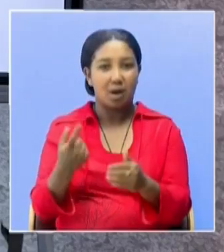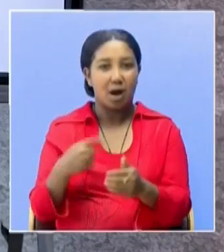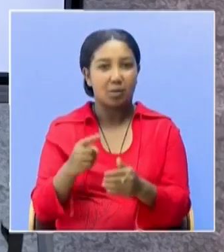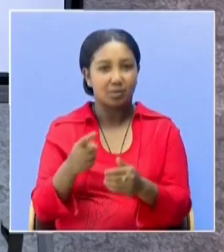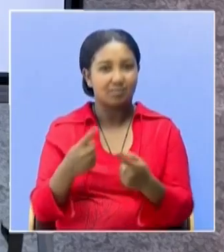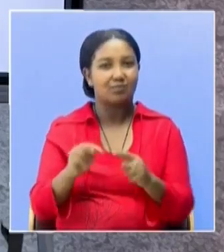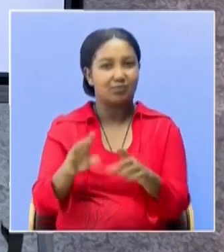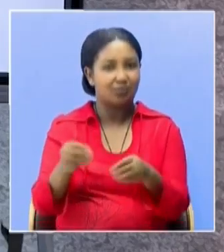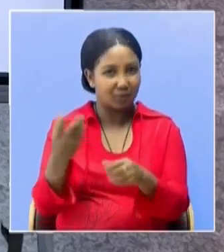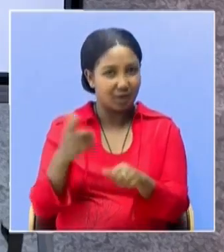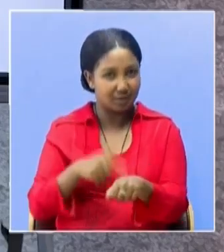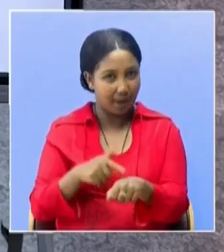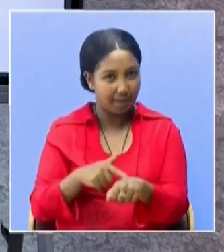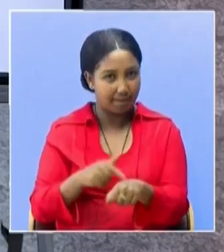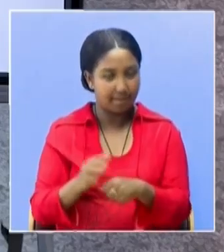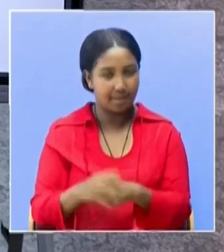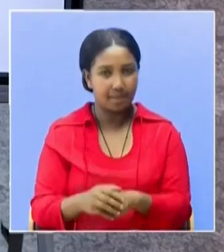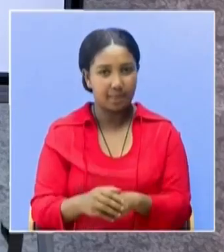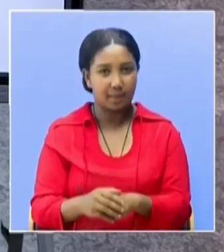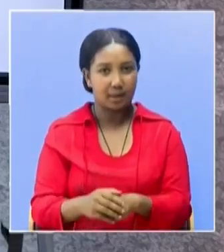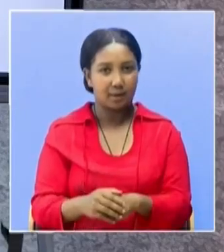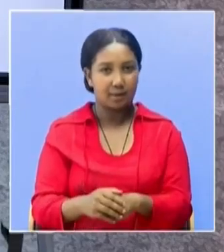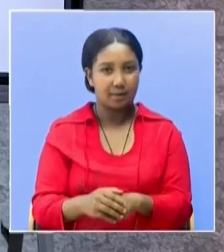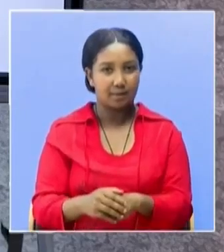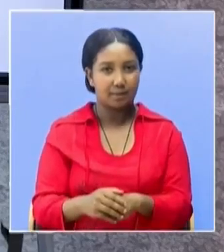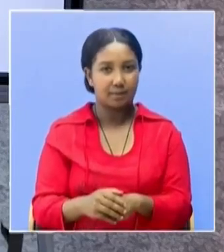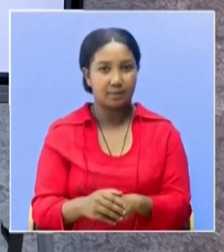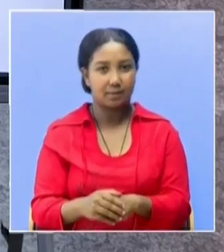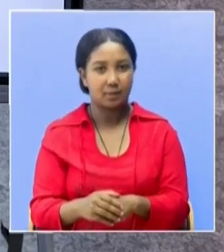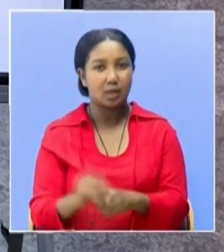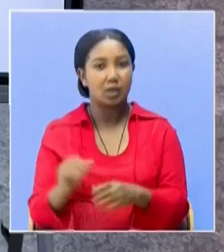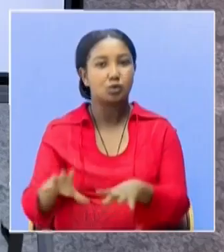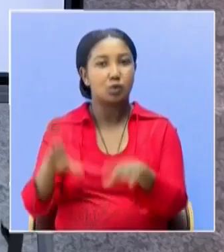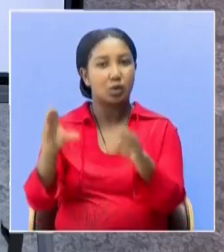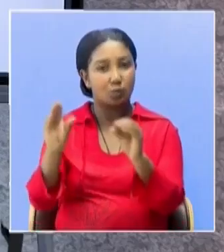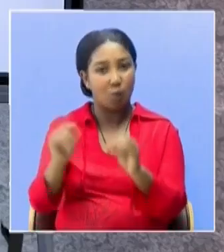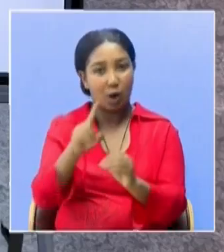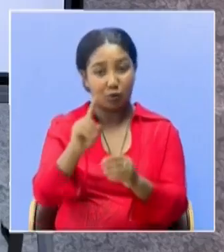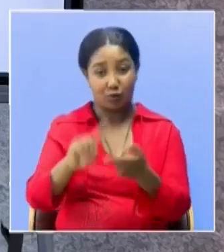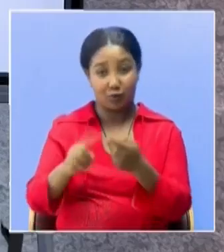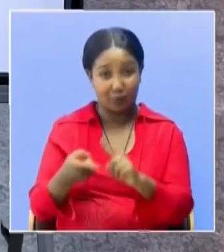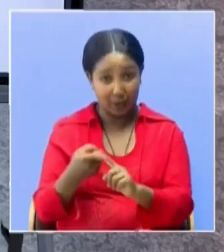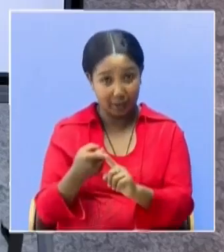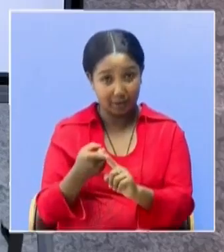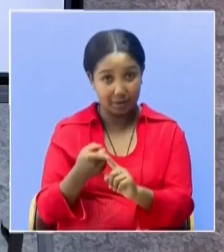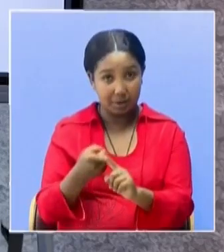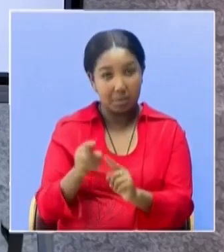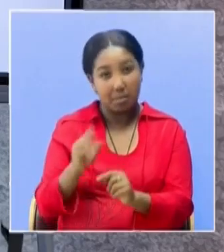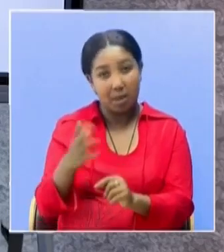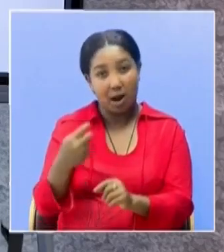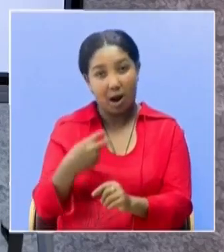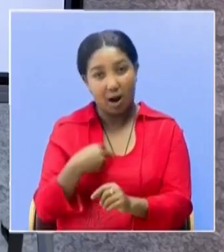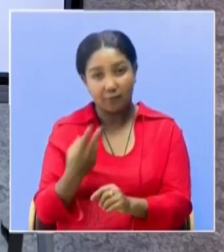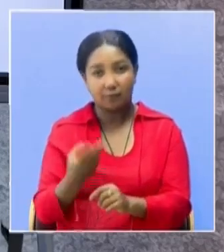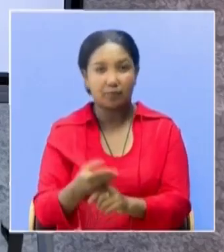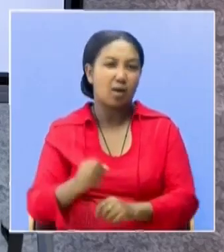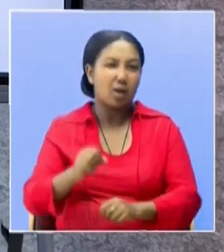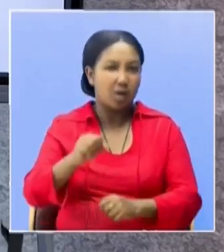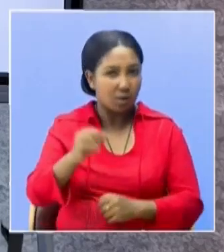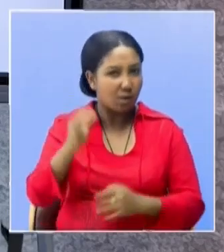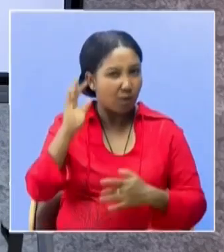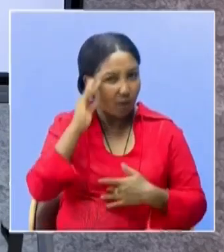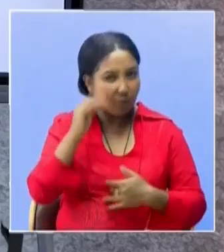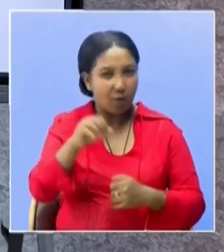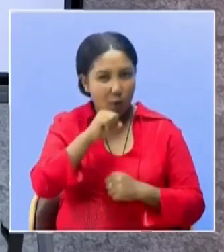give you last time with that, such as if some of students or one of your friends may have a common cold and